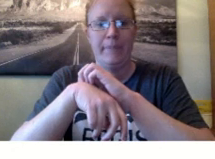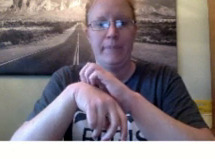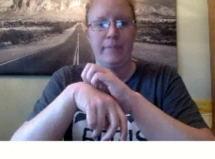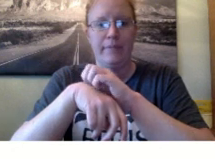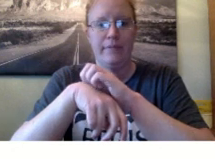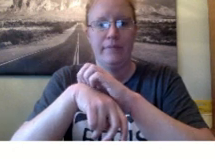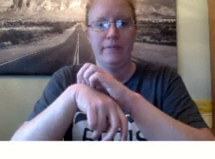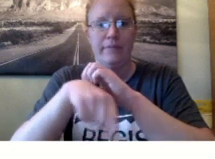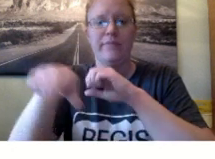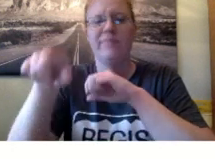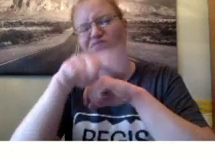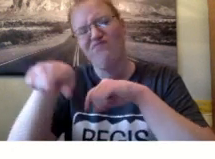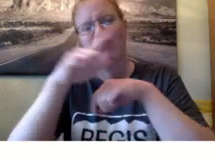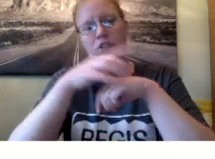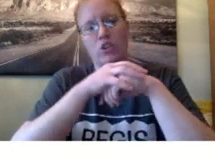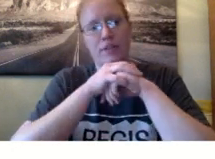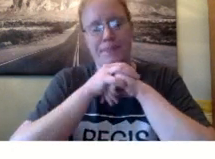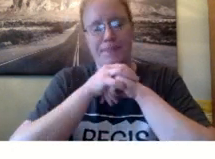Oh, let's circle it.